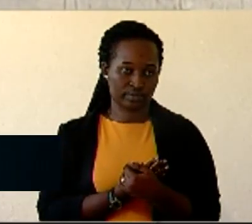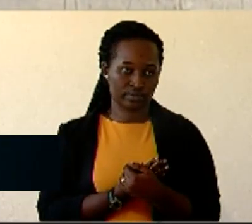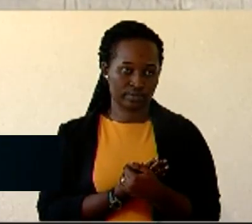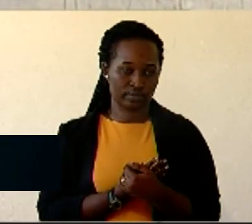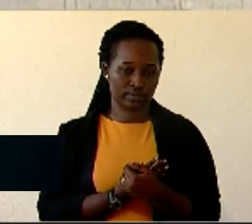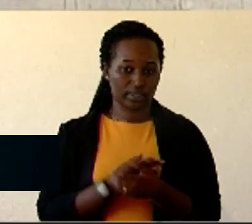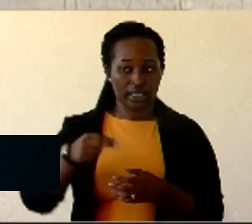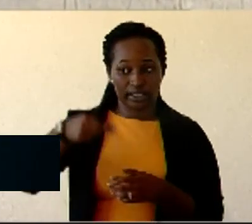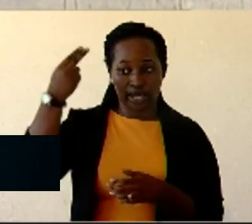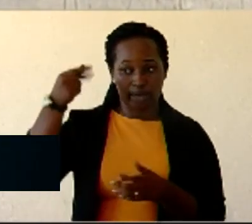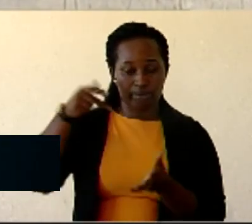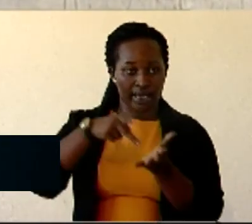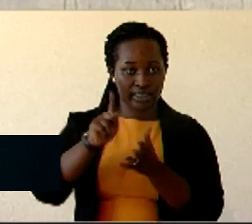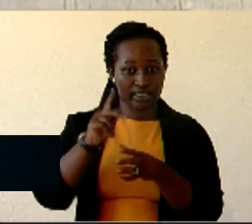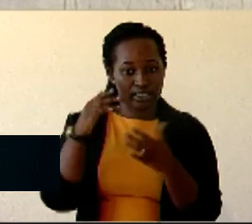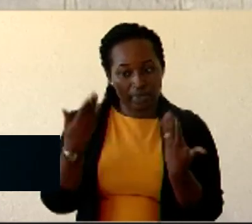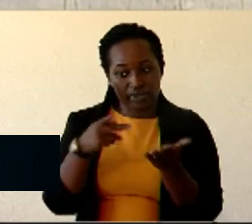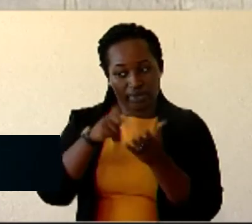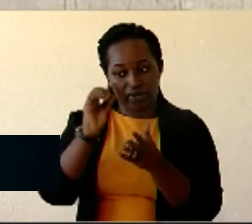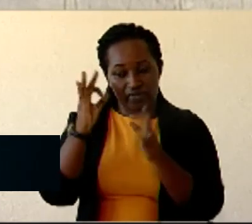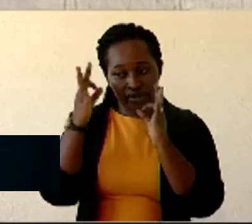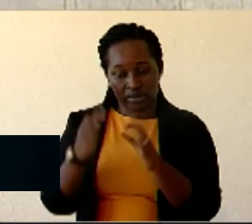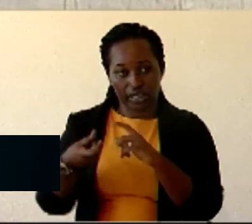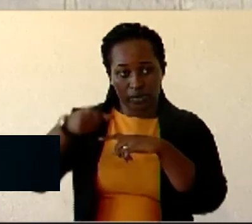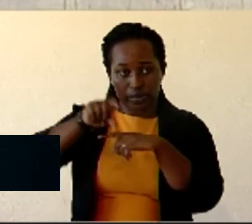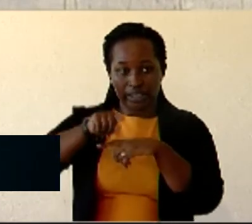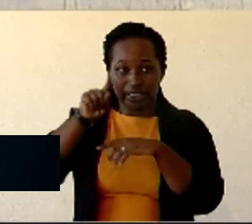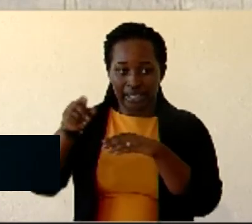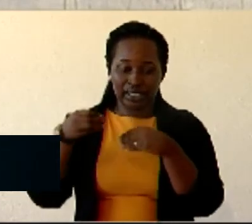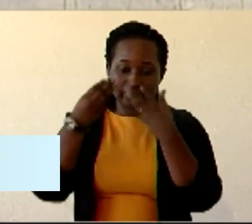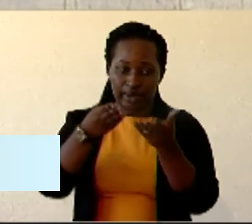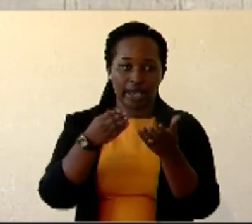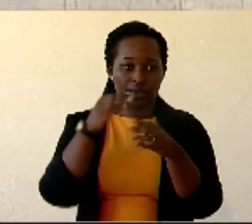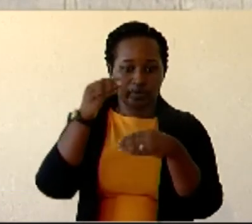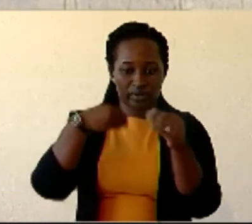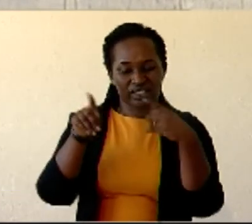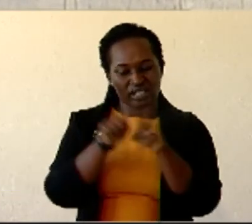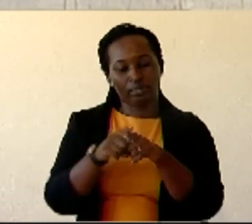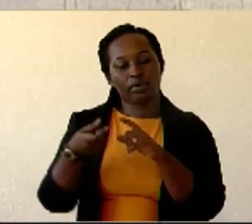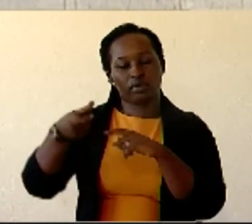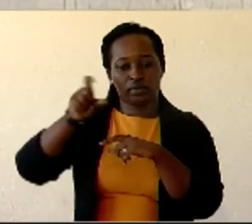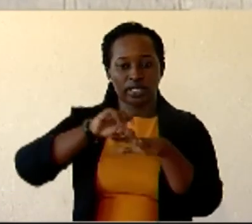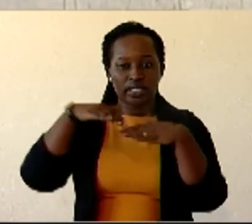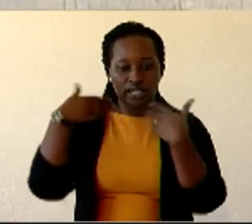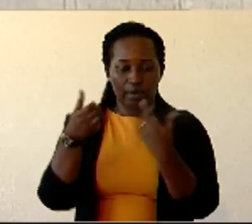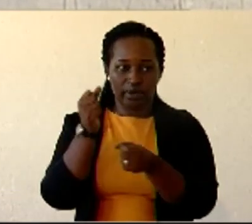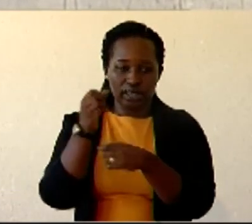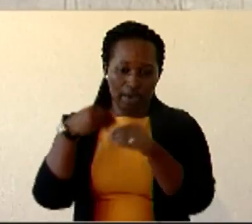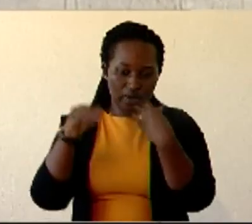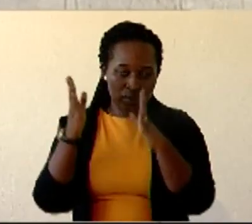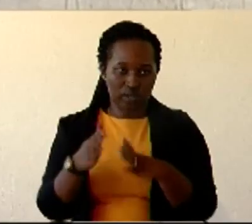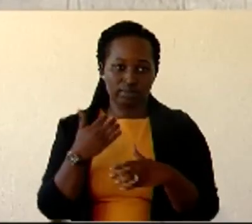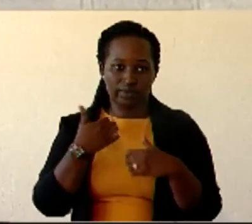the higher price, or when the price of the commodity increases, its supply on the market also increases. Or producers are willing